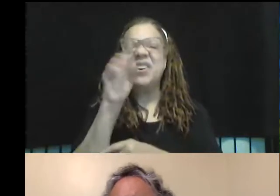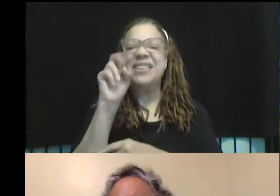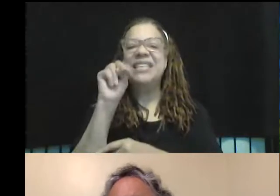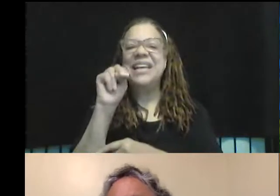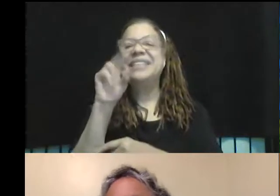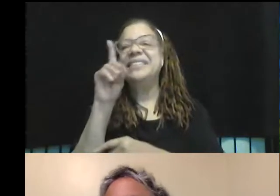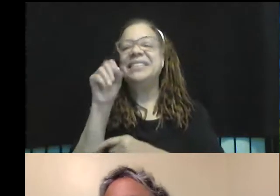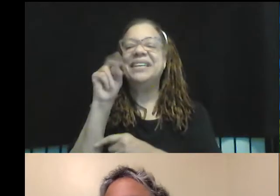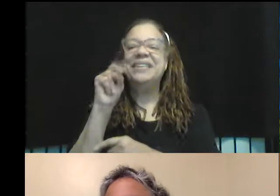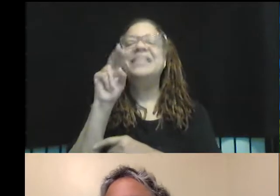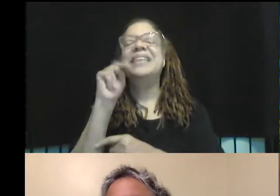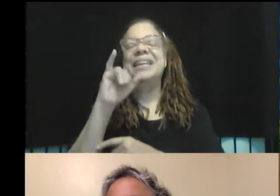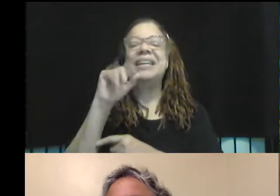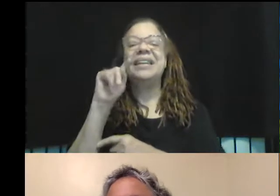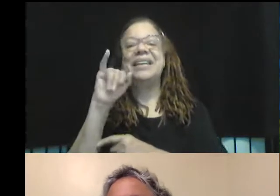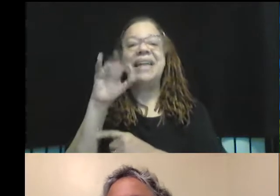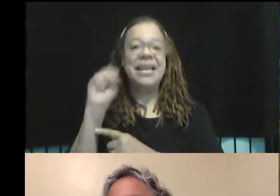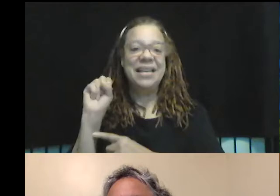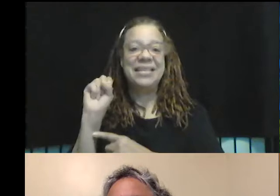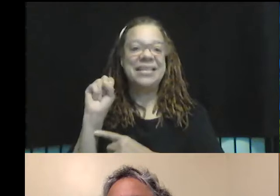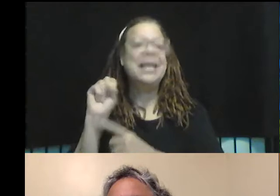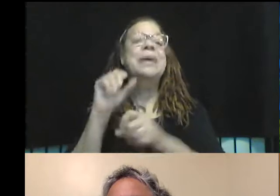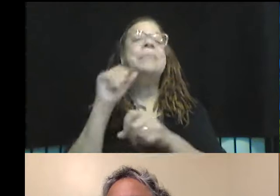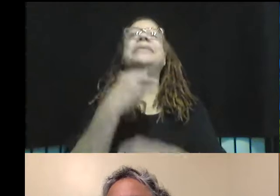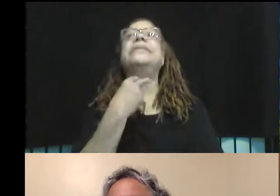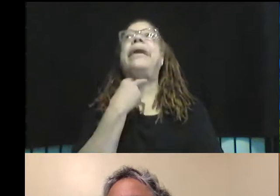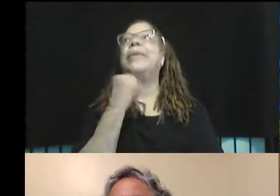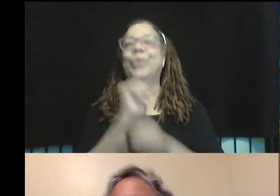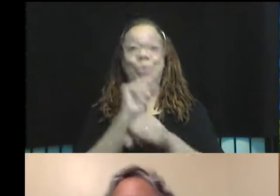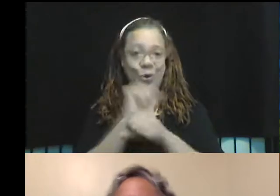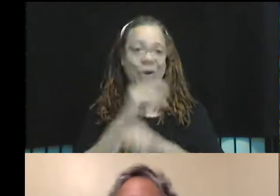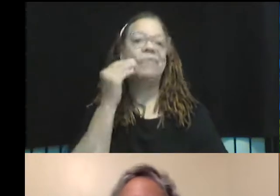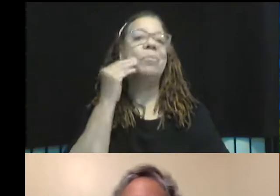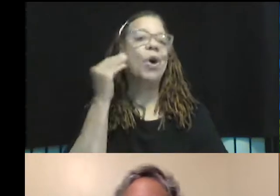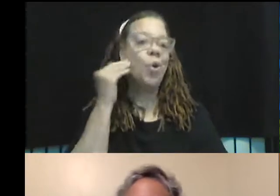Oops. Yeah, being stuck working from home with not a lot to do was